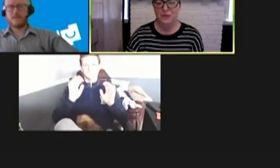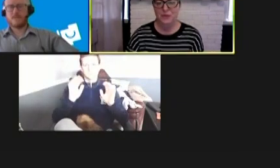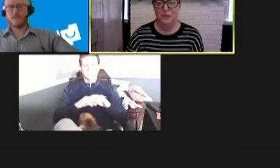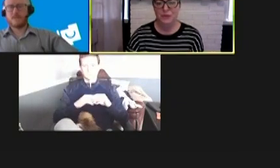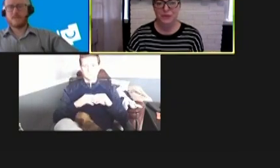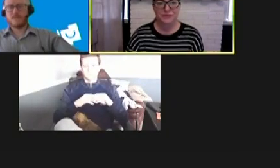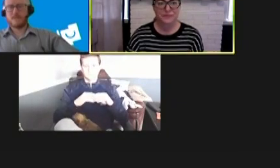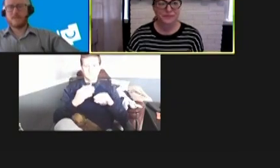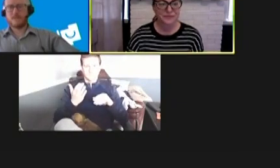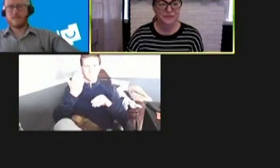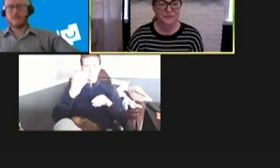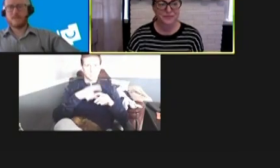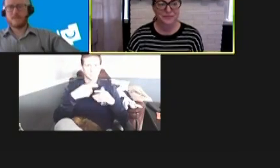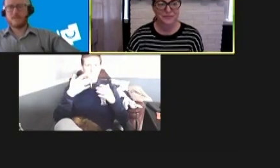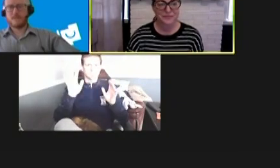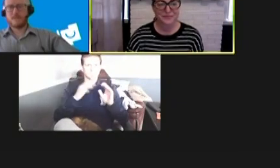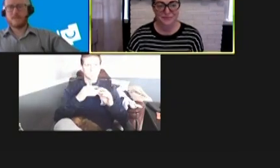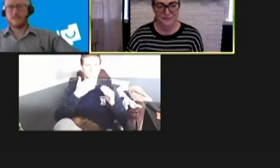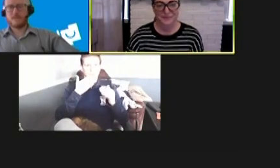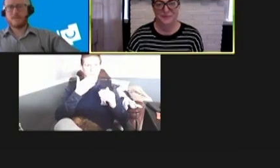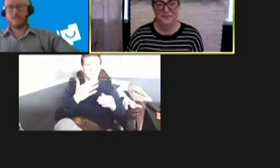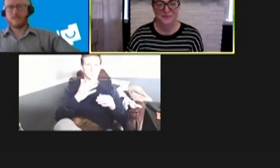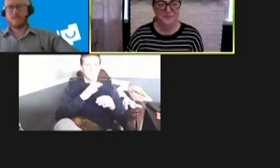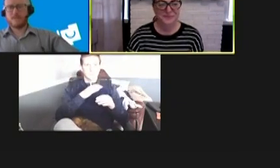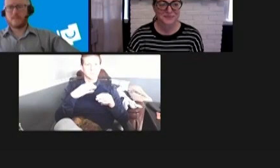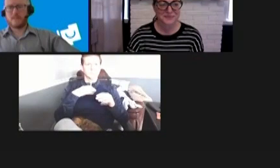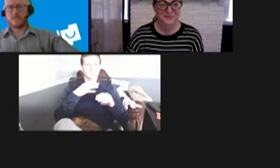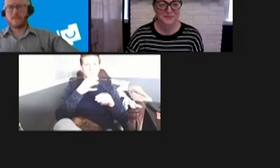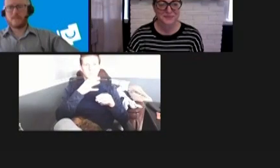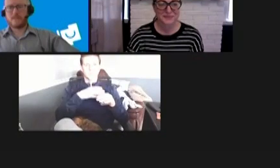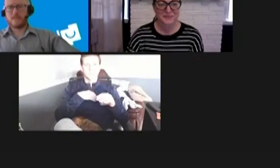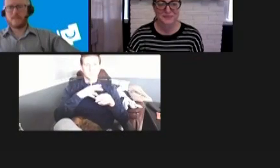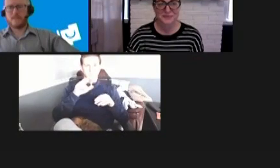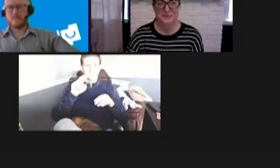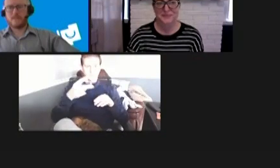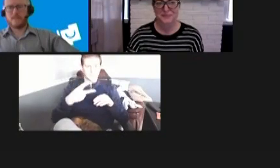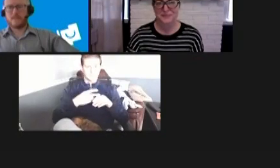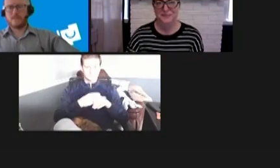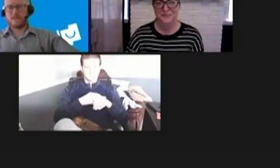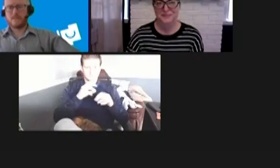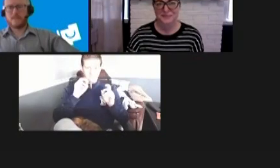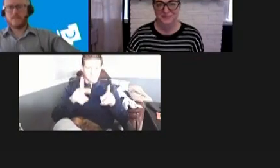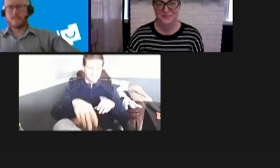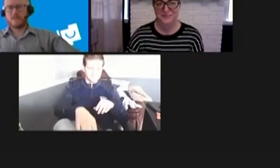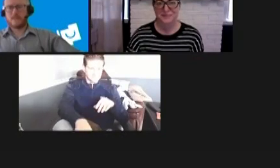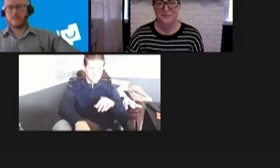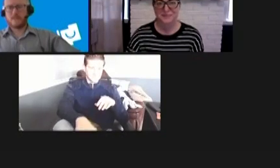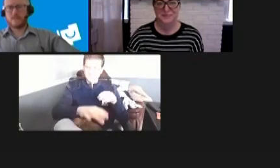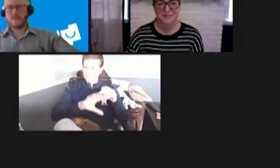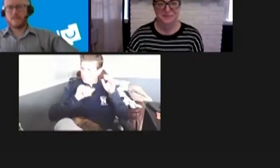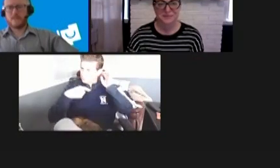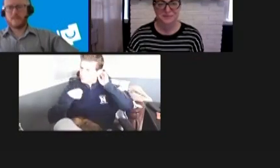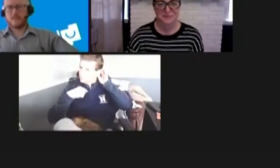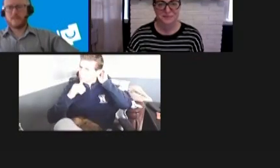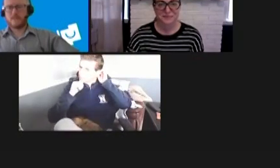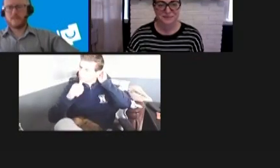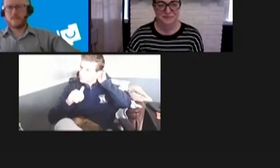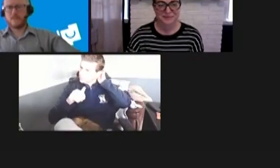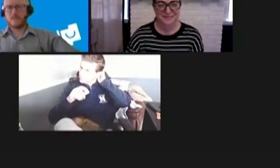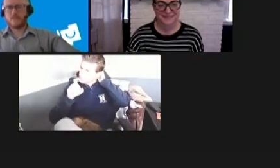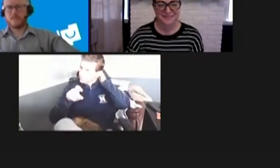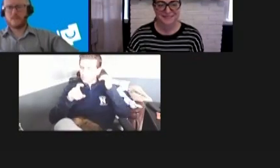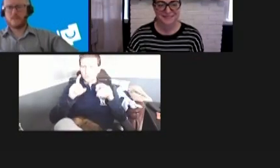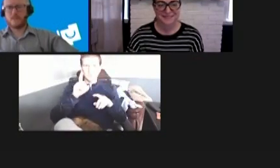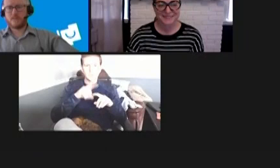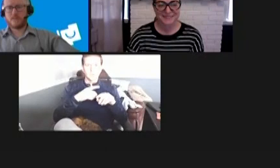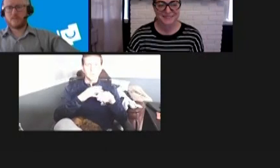Motion to adjourn. Thank you, Councilwoman. Second. All right. And we do not need to A and